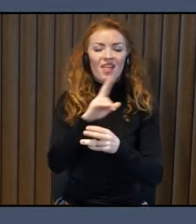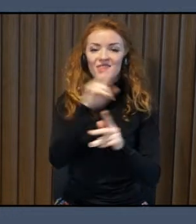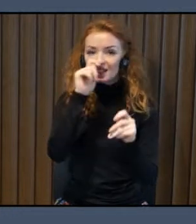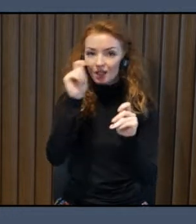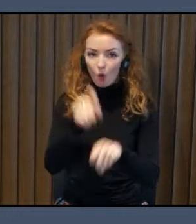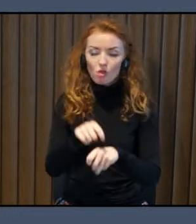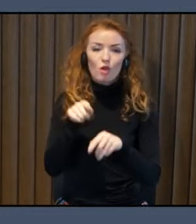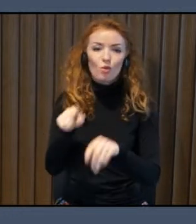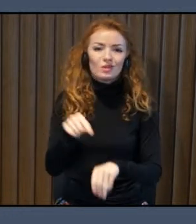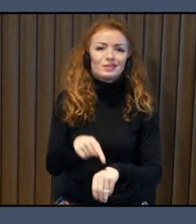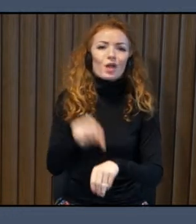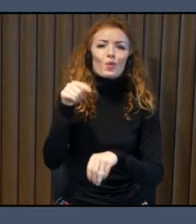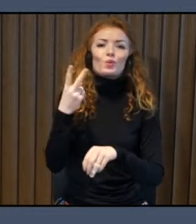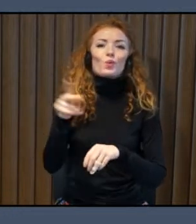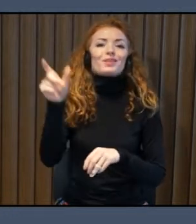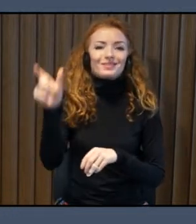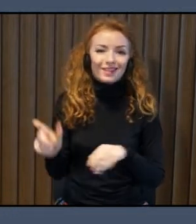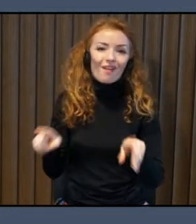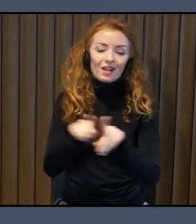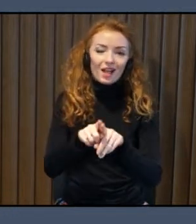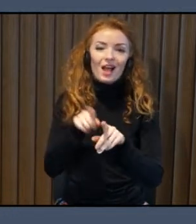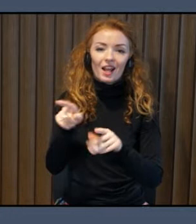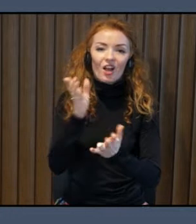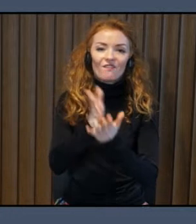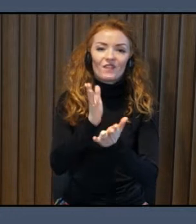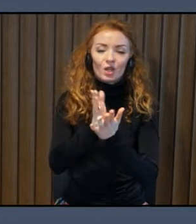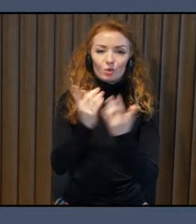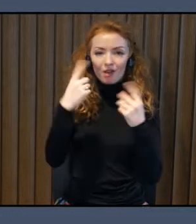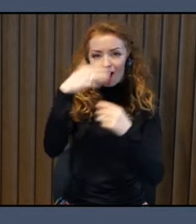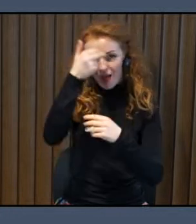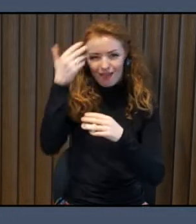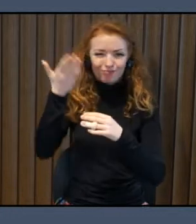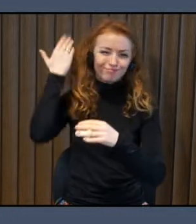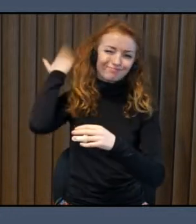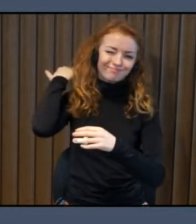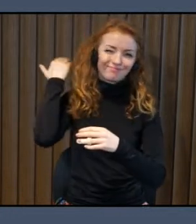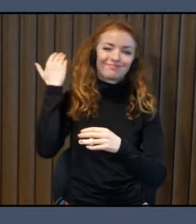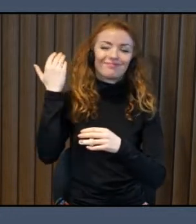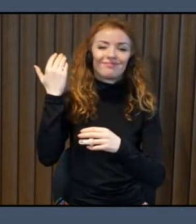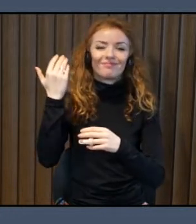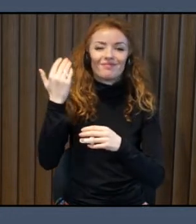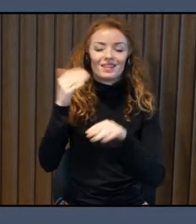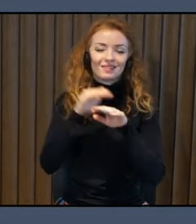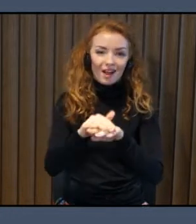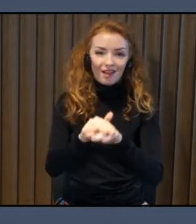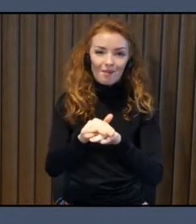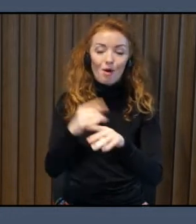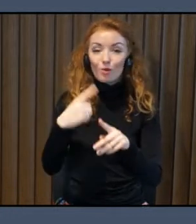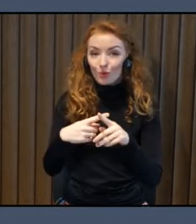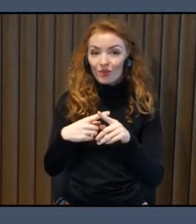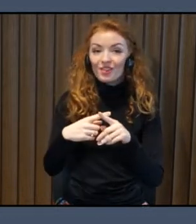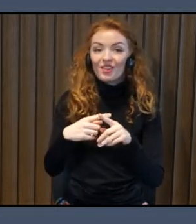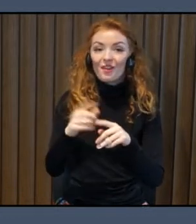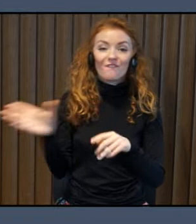accessible, so it is easy to get to the first floor, of course, but also it's possible to get to the cellar and